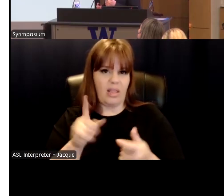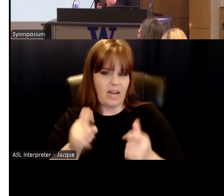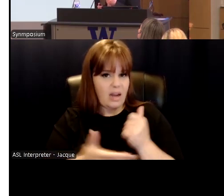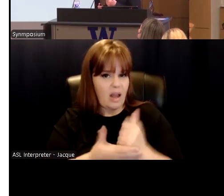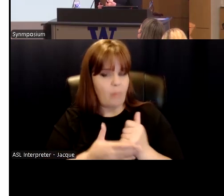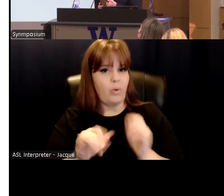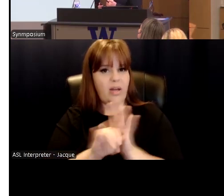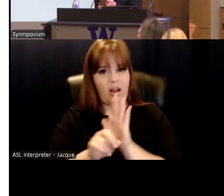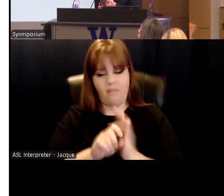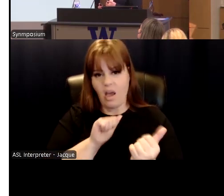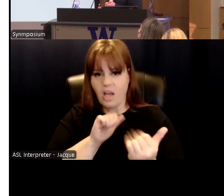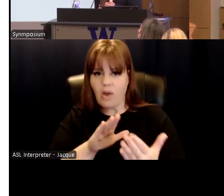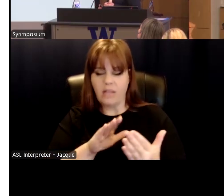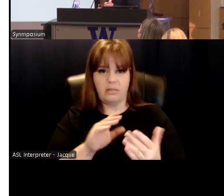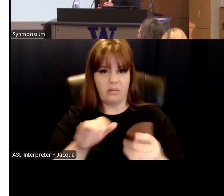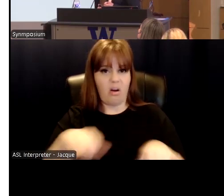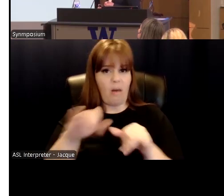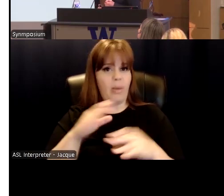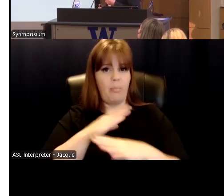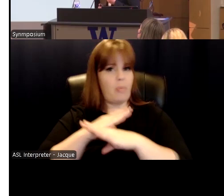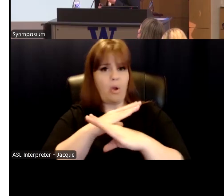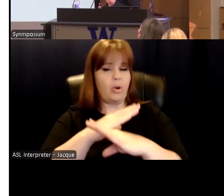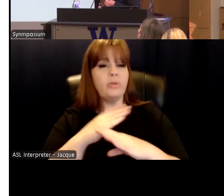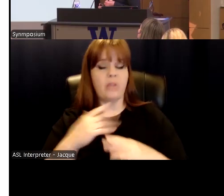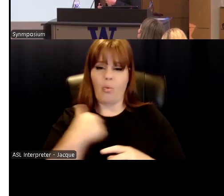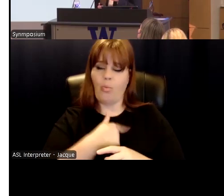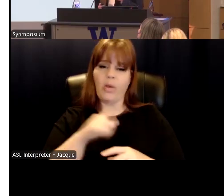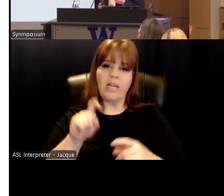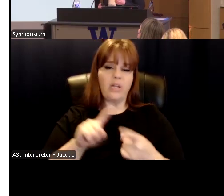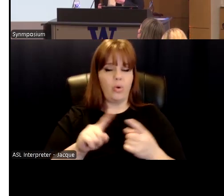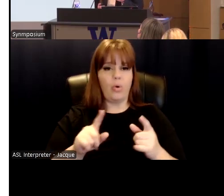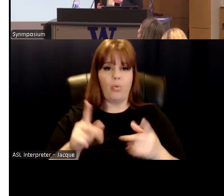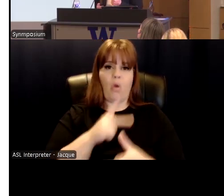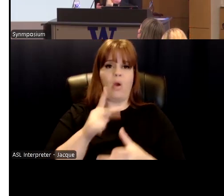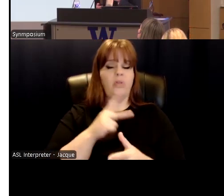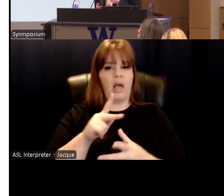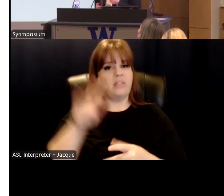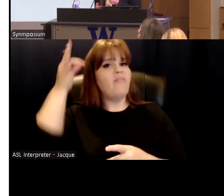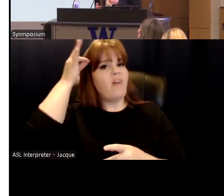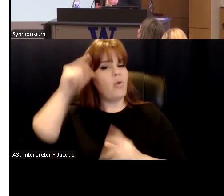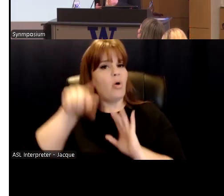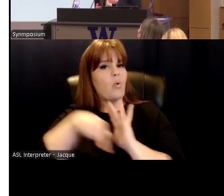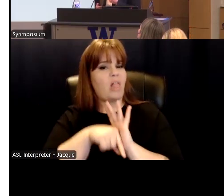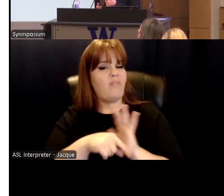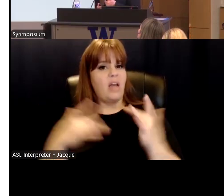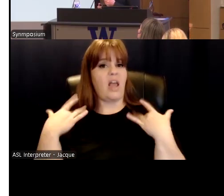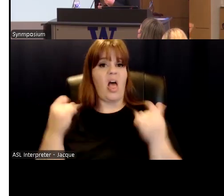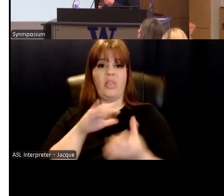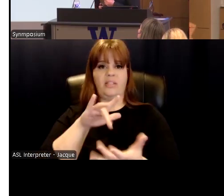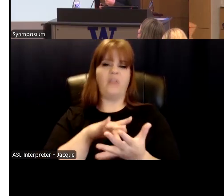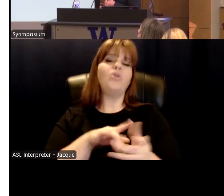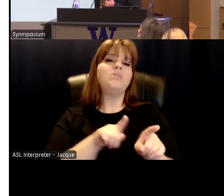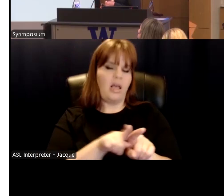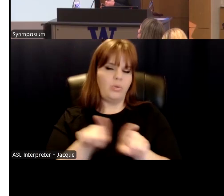address common barriers. And we need to prioritize federal qualified health centers as well